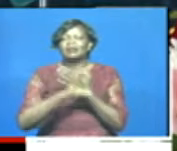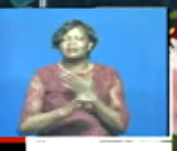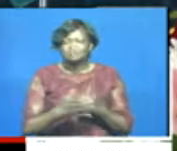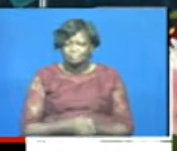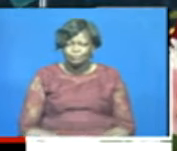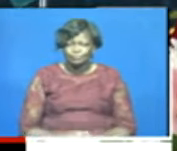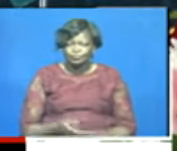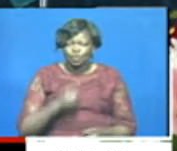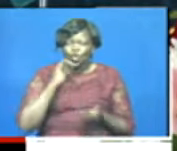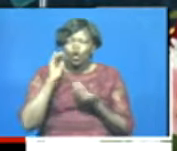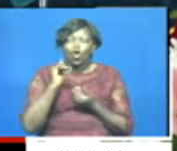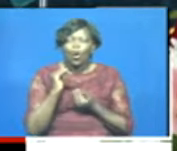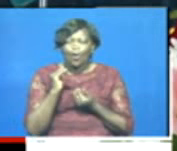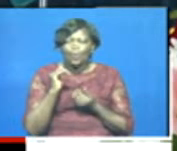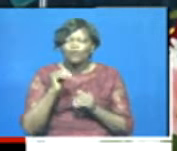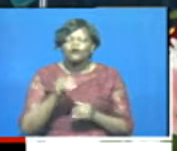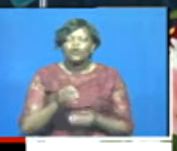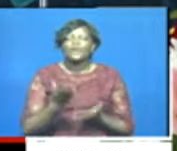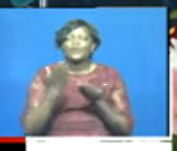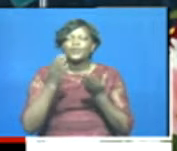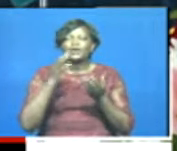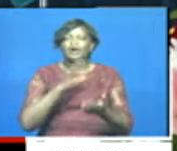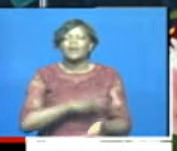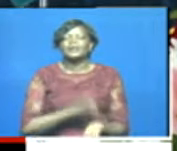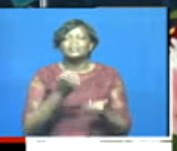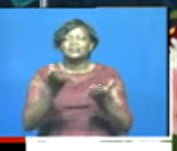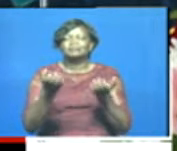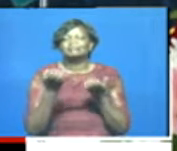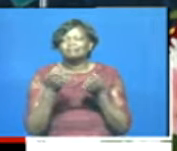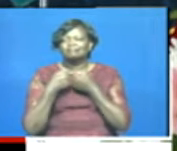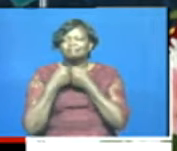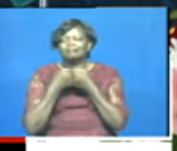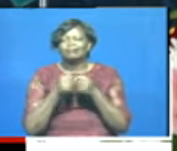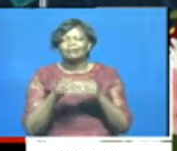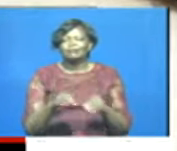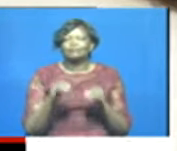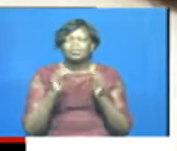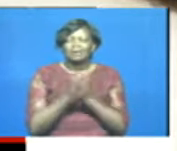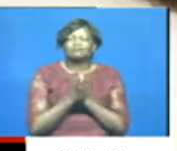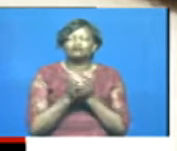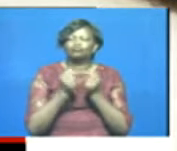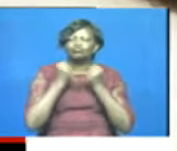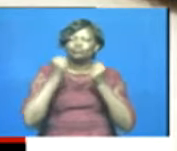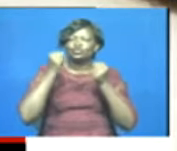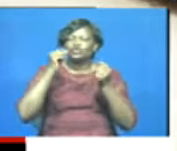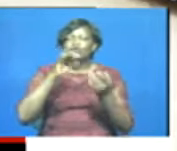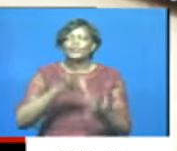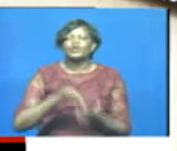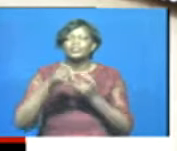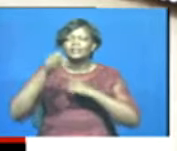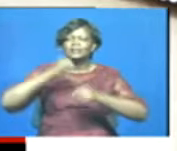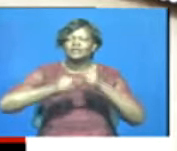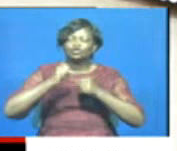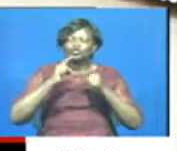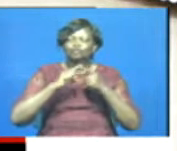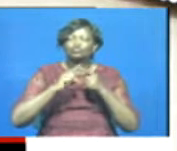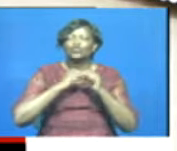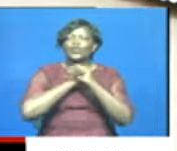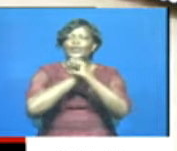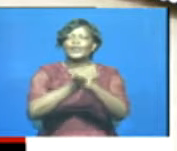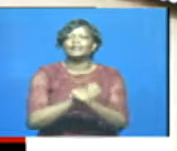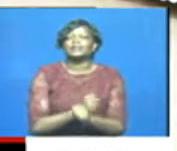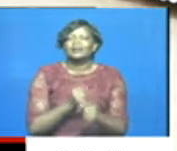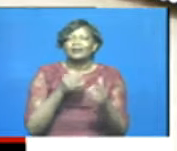hope to follow up on capacity needs, gaps, adaptation, and resilience priority actions to safeguard against the